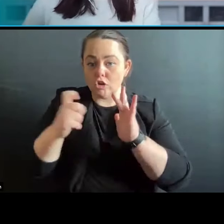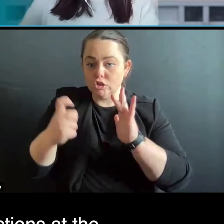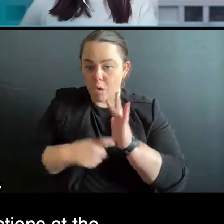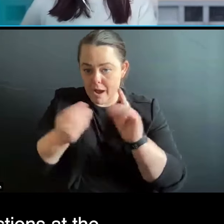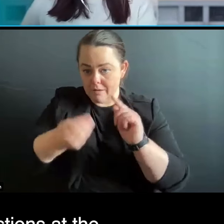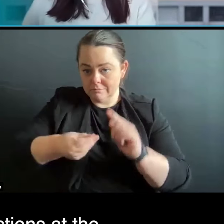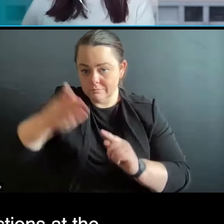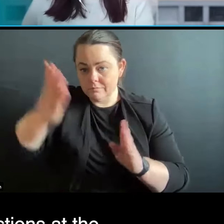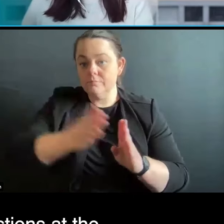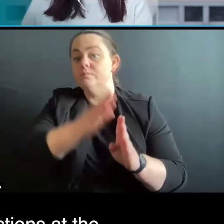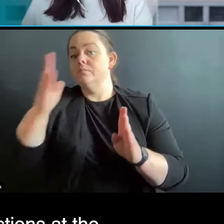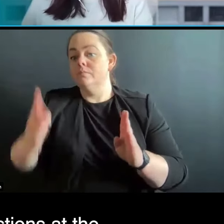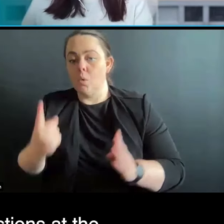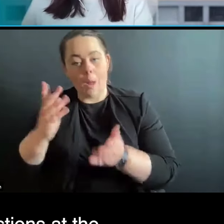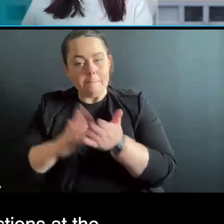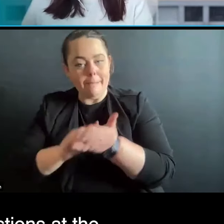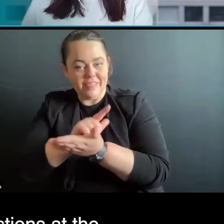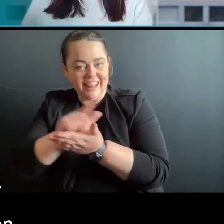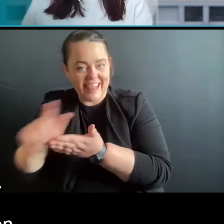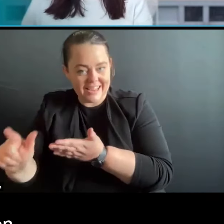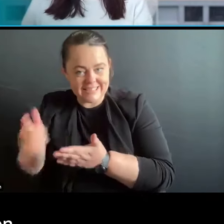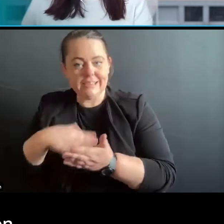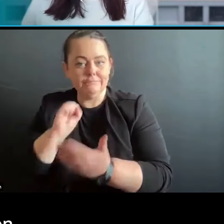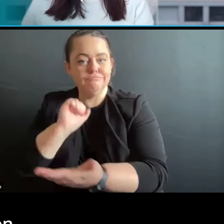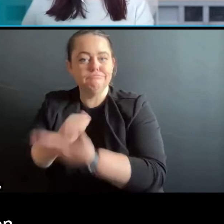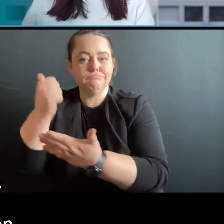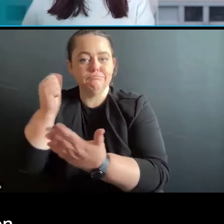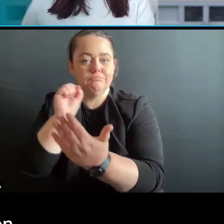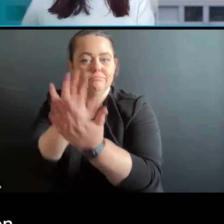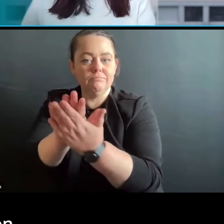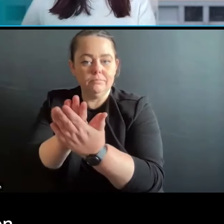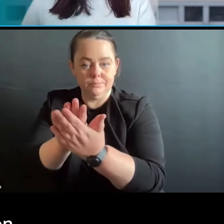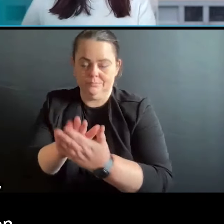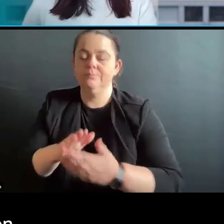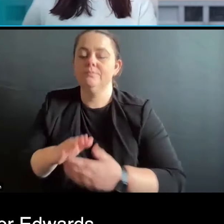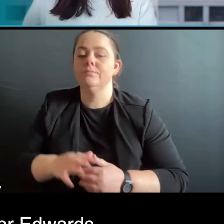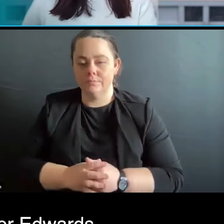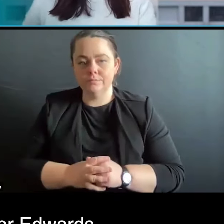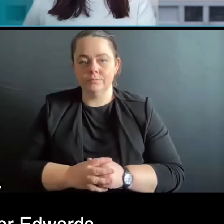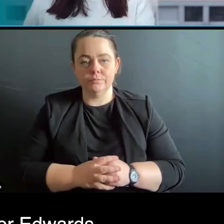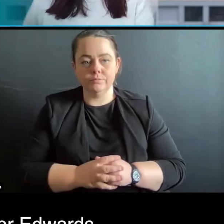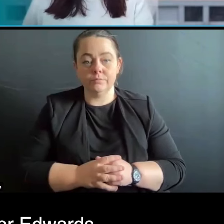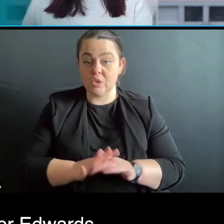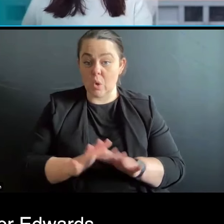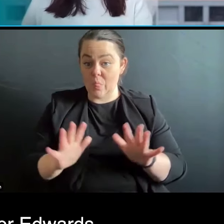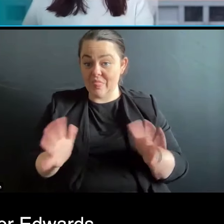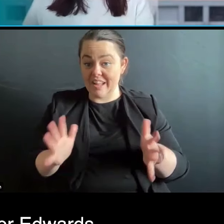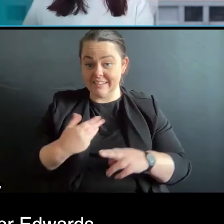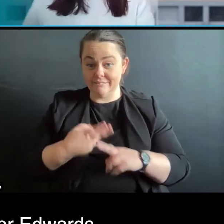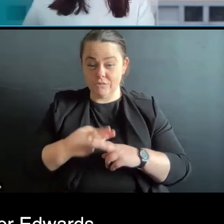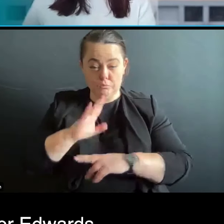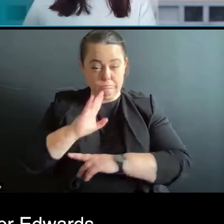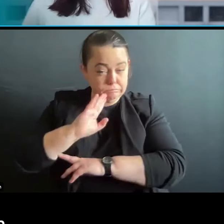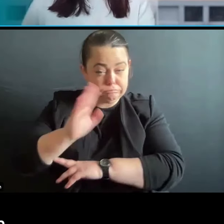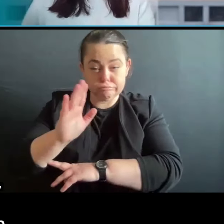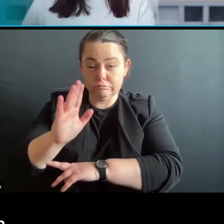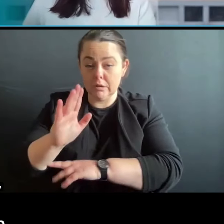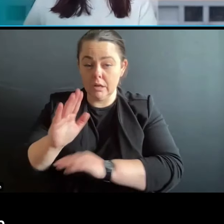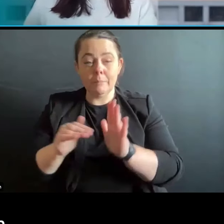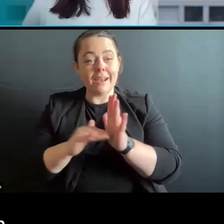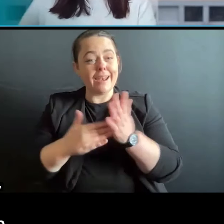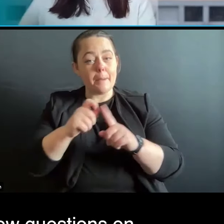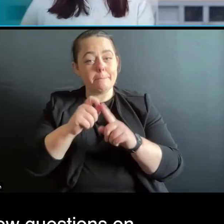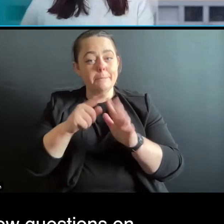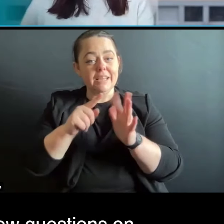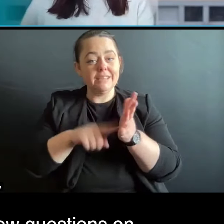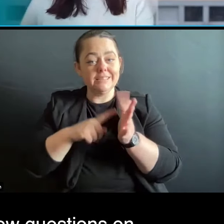me. I'll take questions, general questions at the end of the presentation. I I would just like to hand to Peter Edwards from the